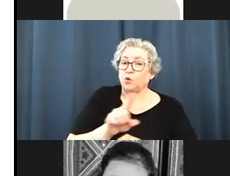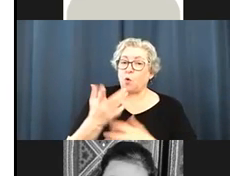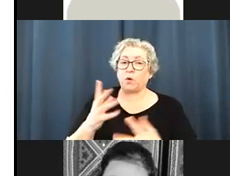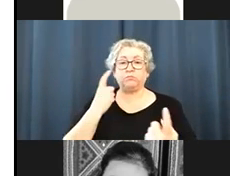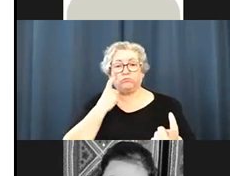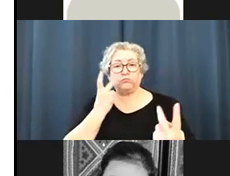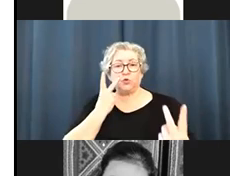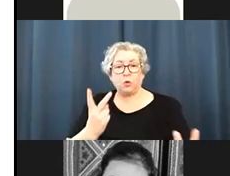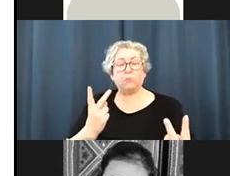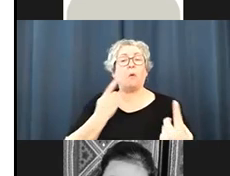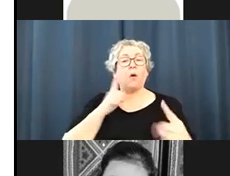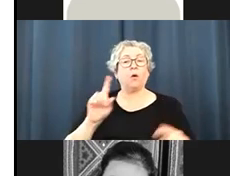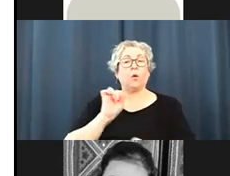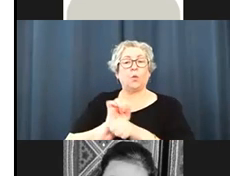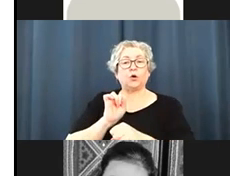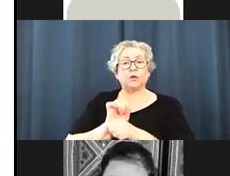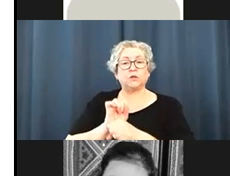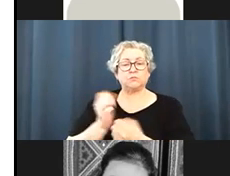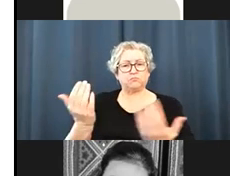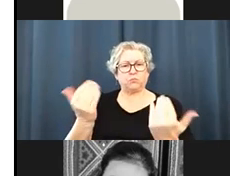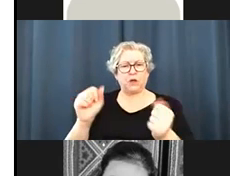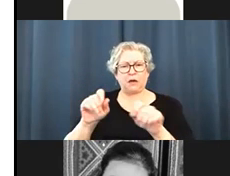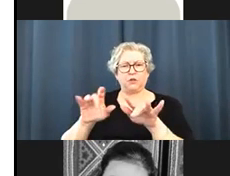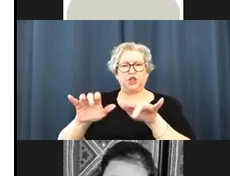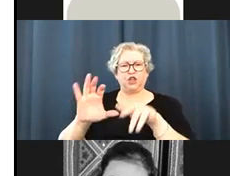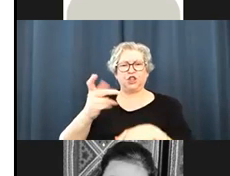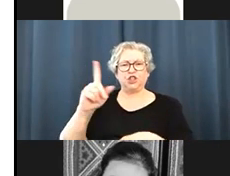work? Anyone can put that in the chat. So